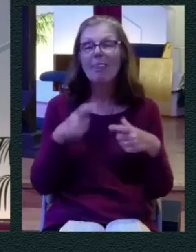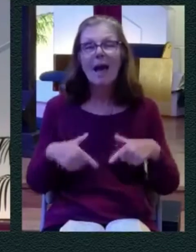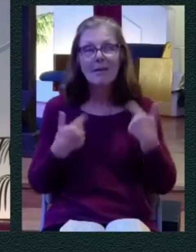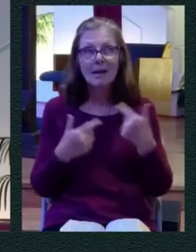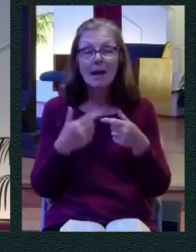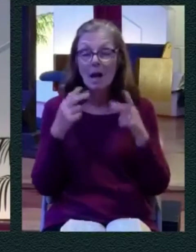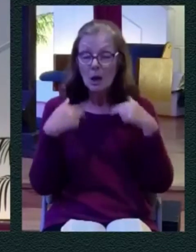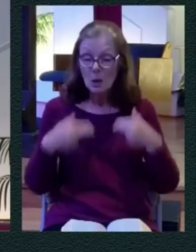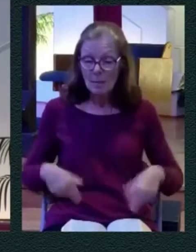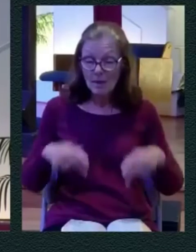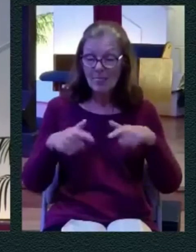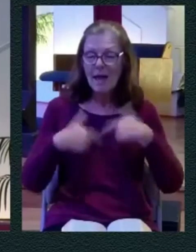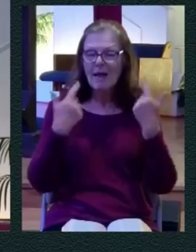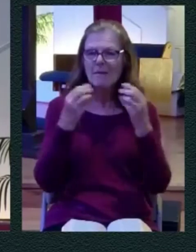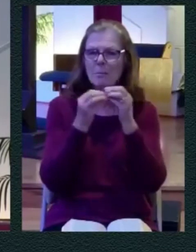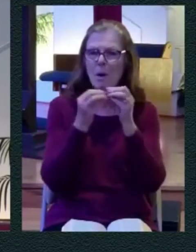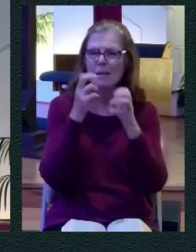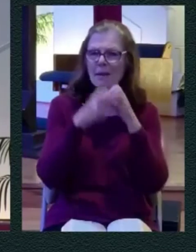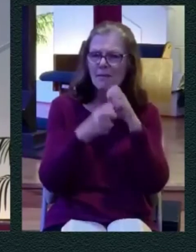more trying.